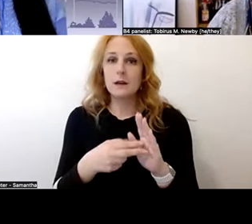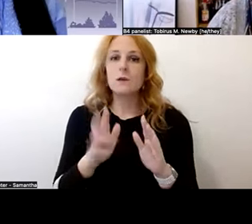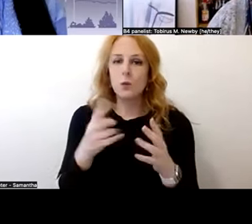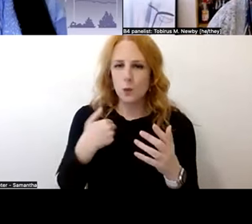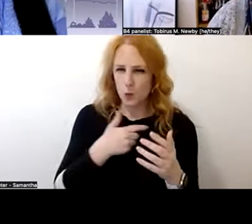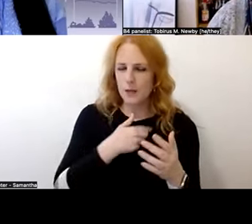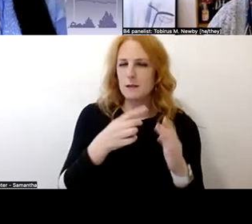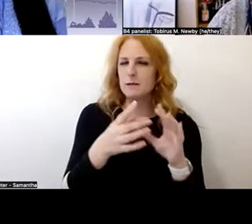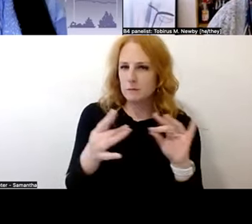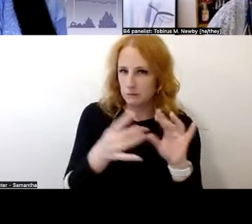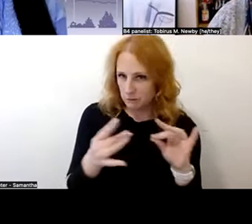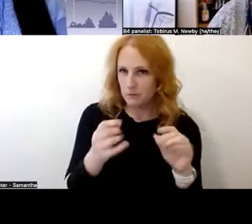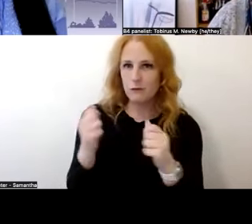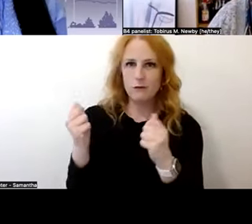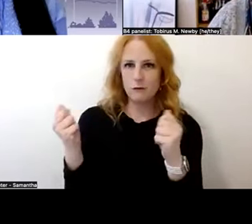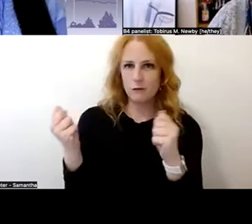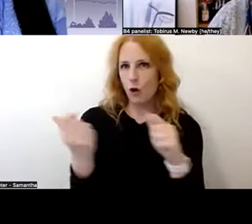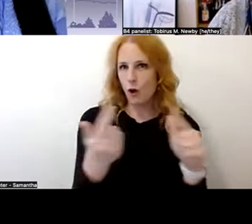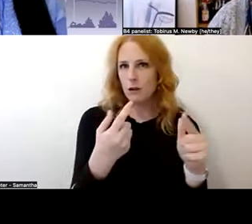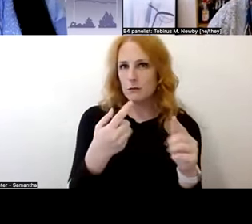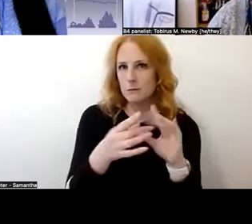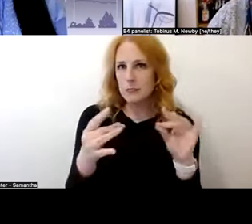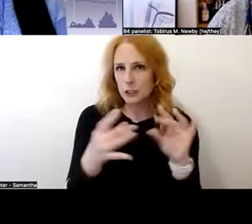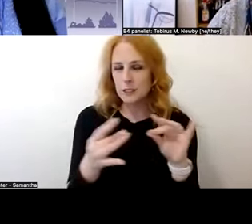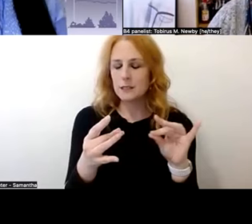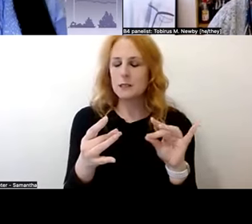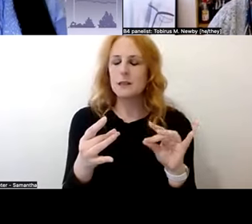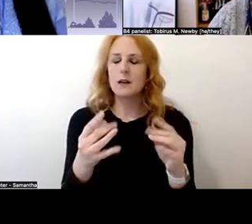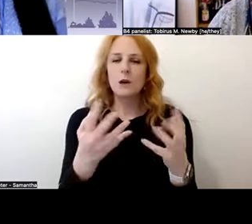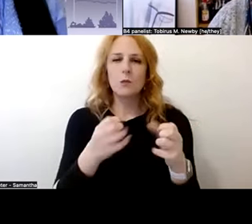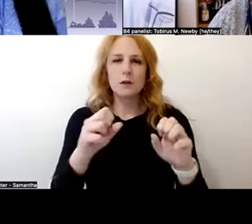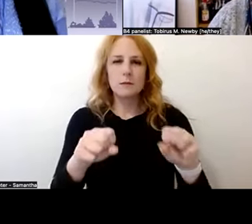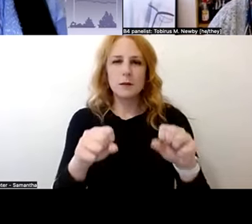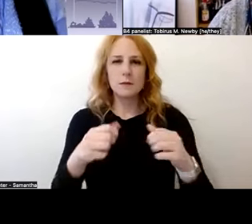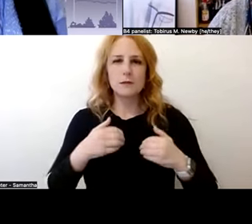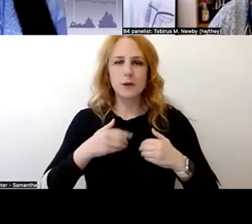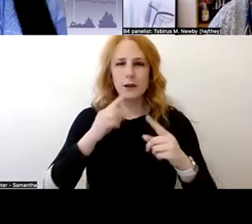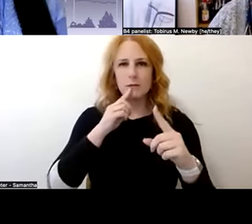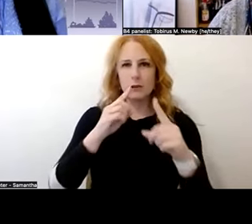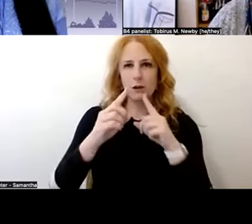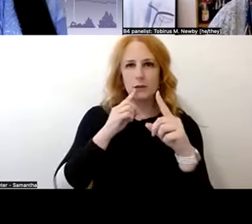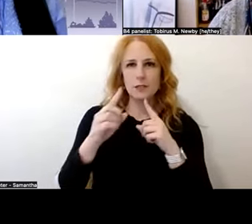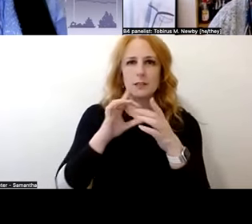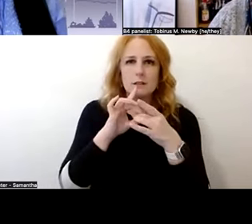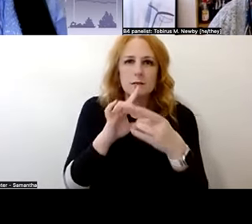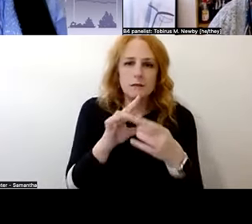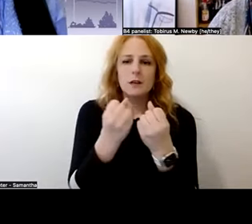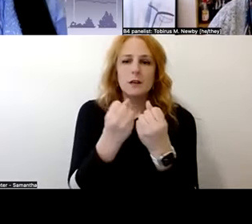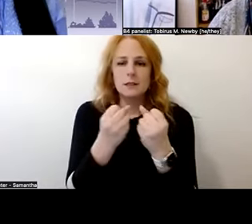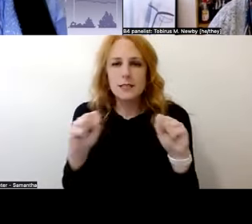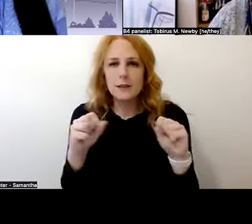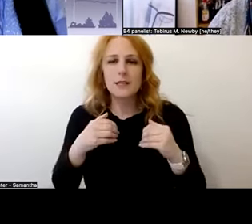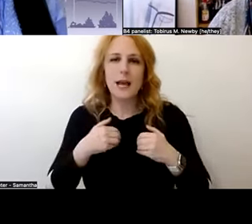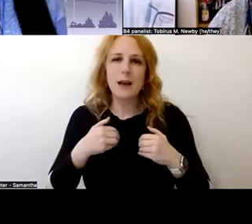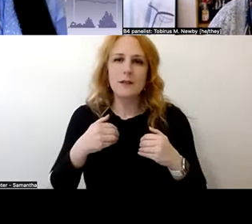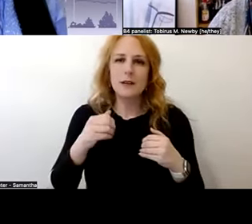being able to have these conversations around safety, having the space, and even being able to collectively